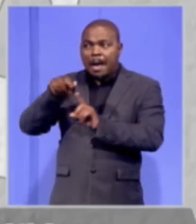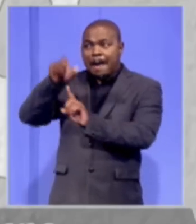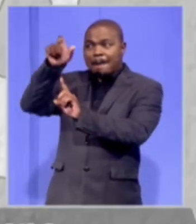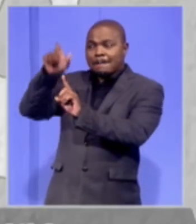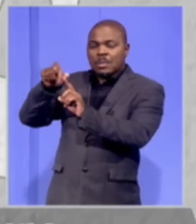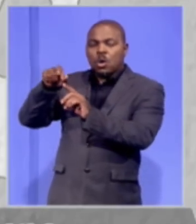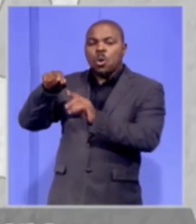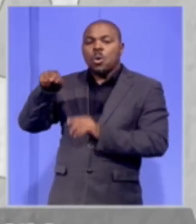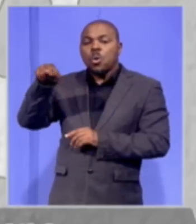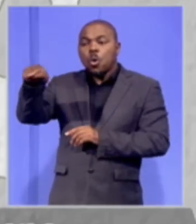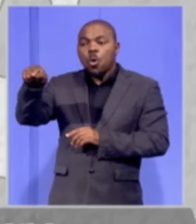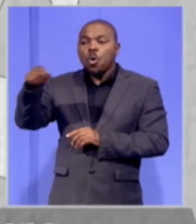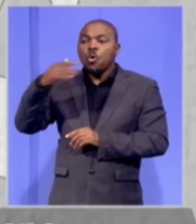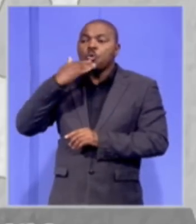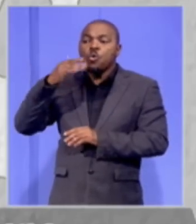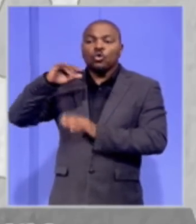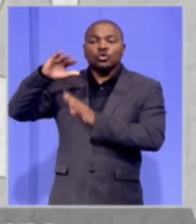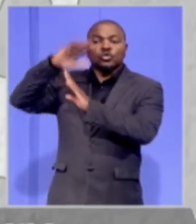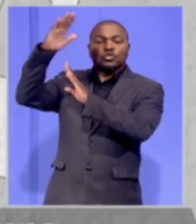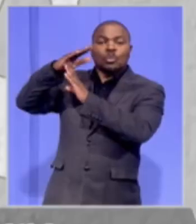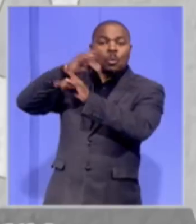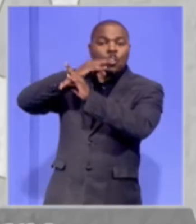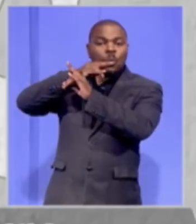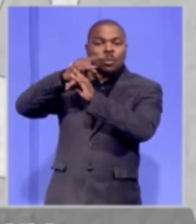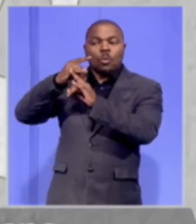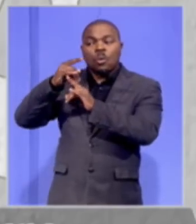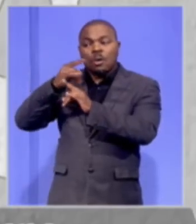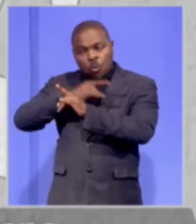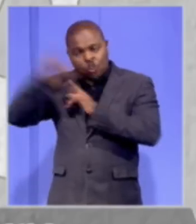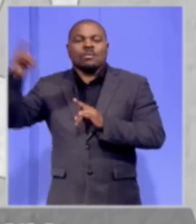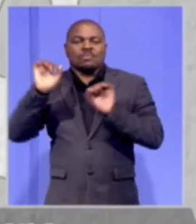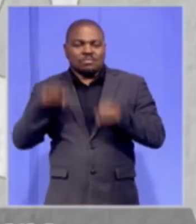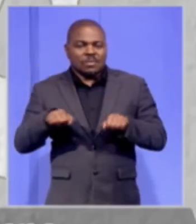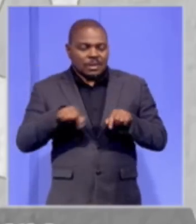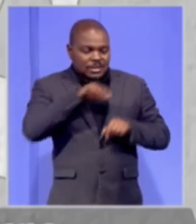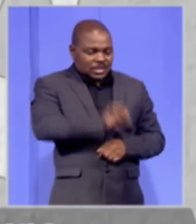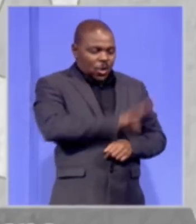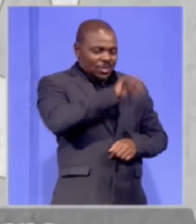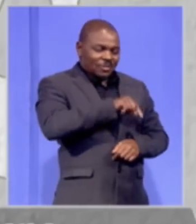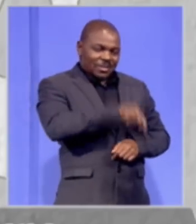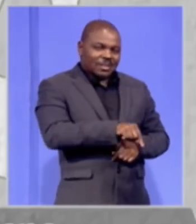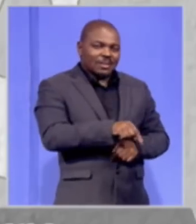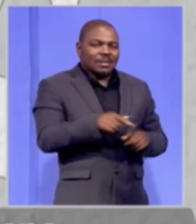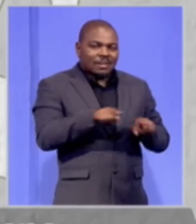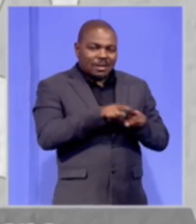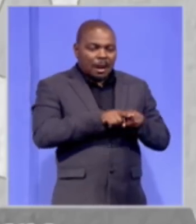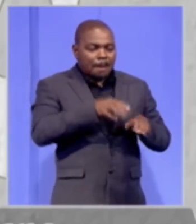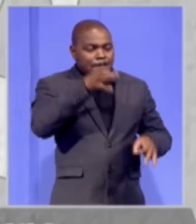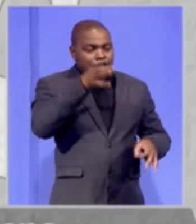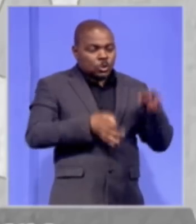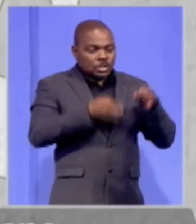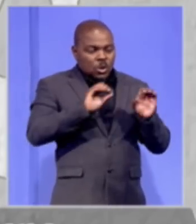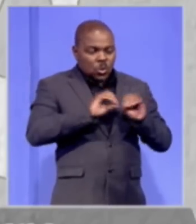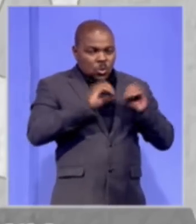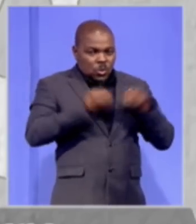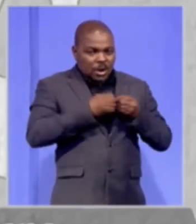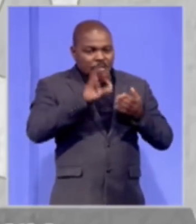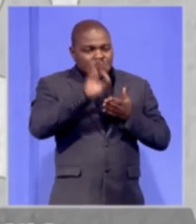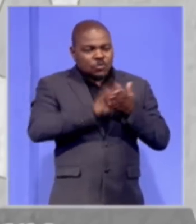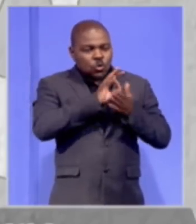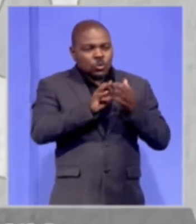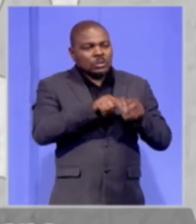yena a thehang mmuso. Kganthe Afrika Borwa mona re sebedisa hona ho ileng hore mekga ya dipolotiki e kgetha